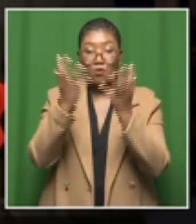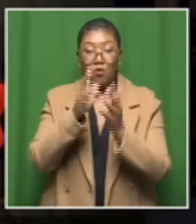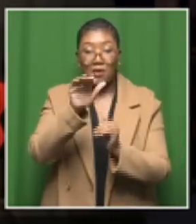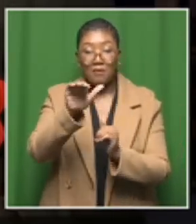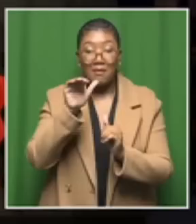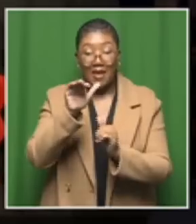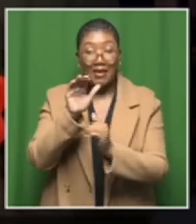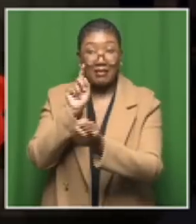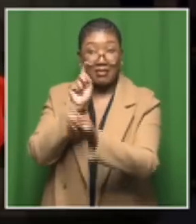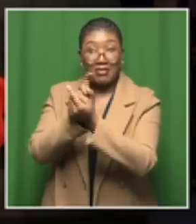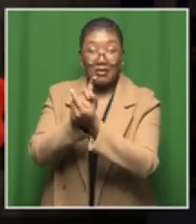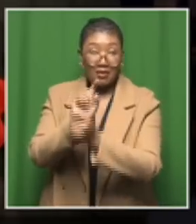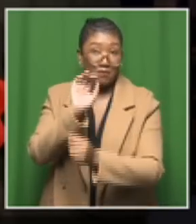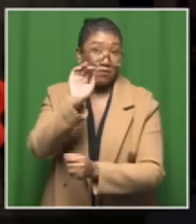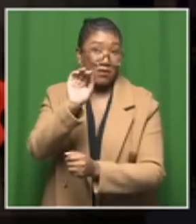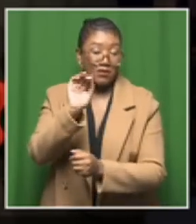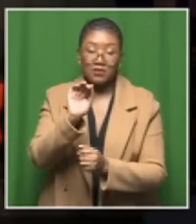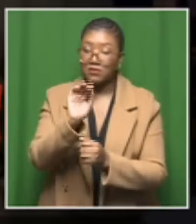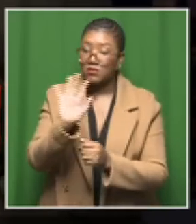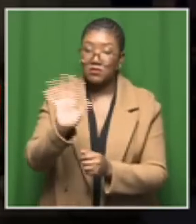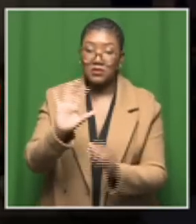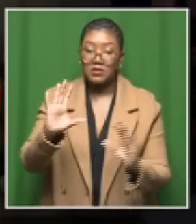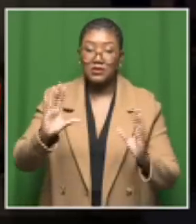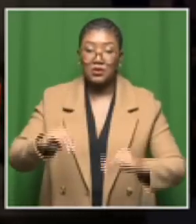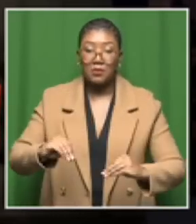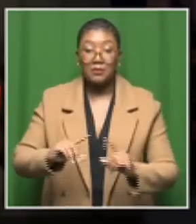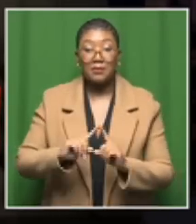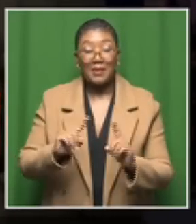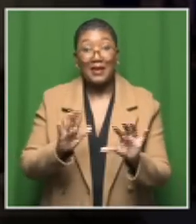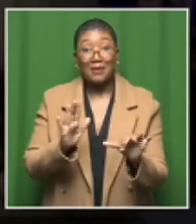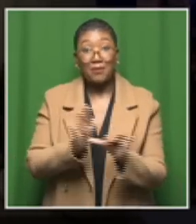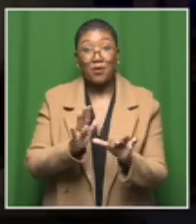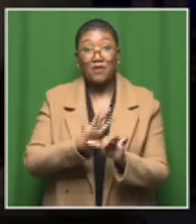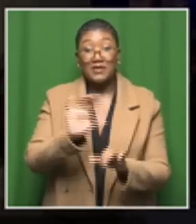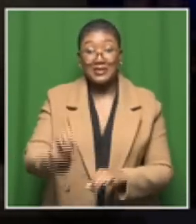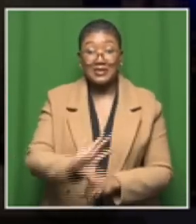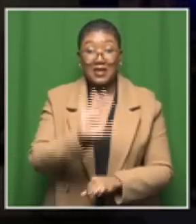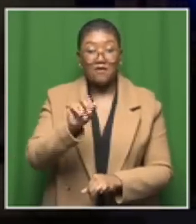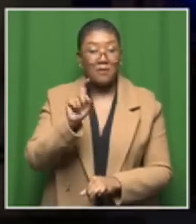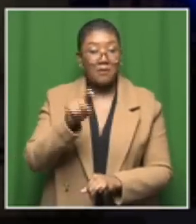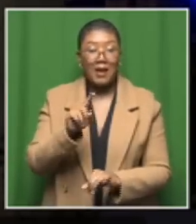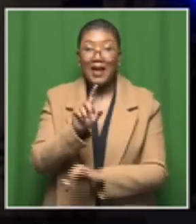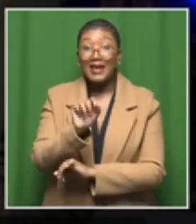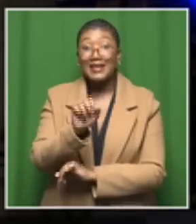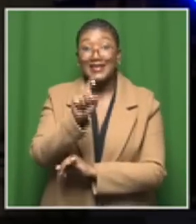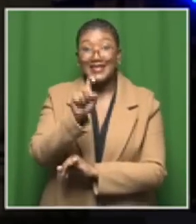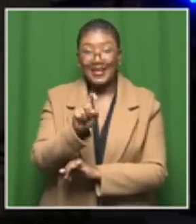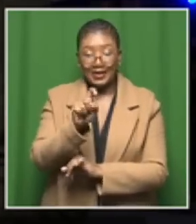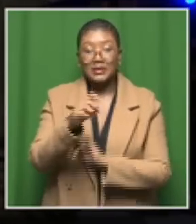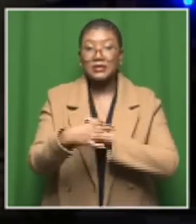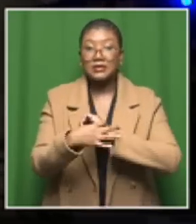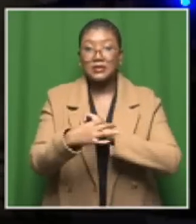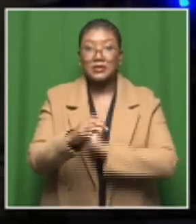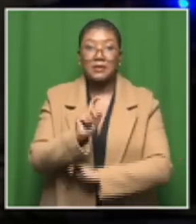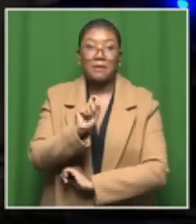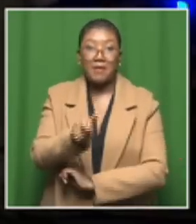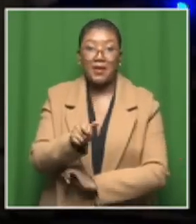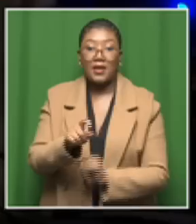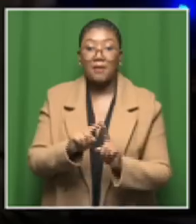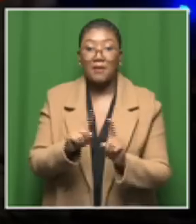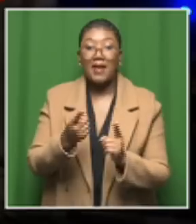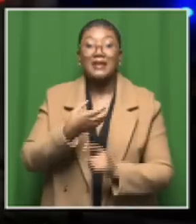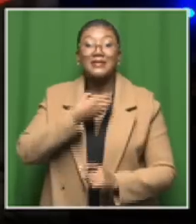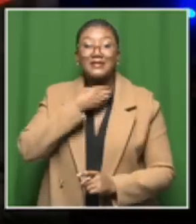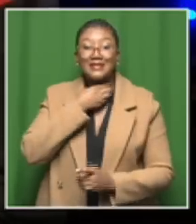Revenue Service the resources it needs to improve tax compliance of owed taxes to the state. There's a debtors book of about 800 billion rand.